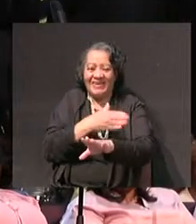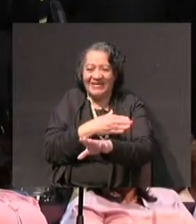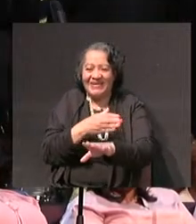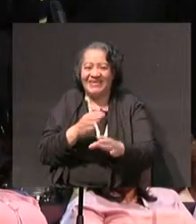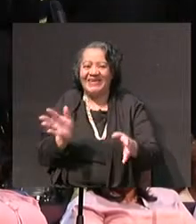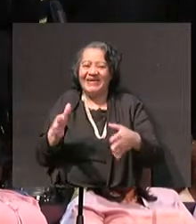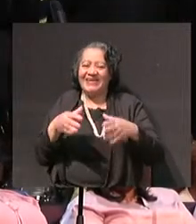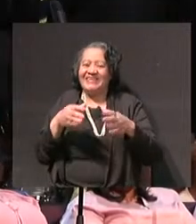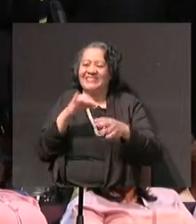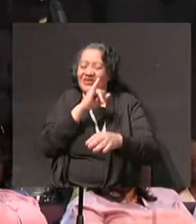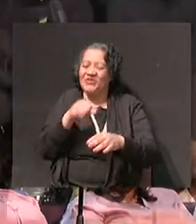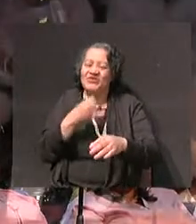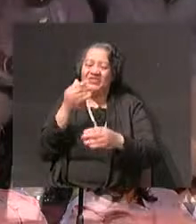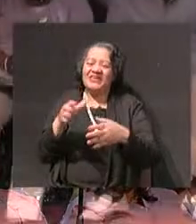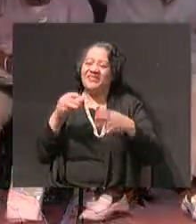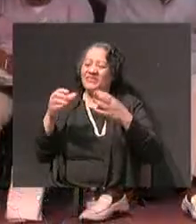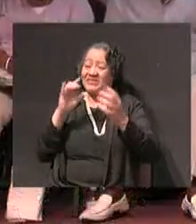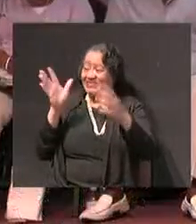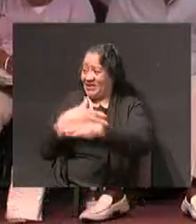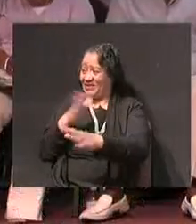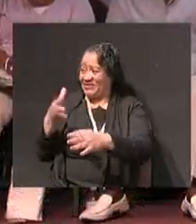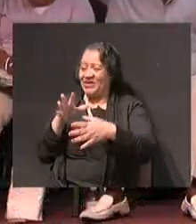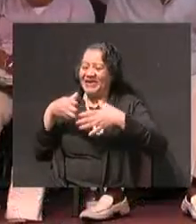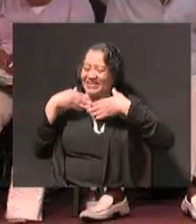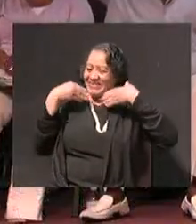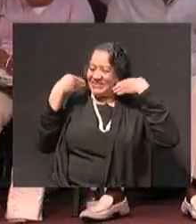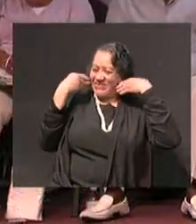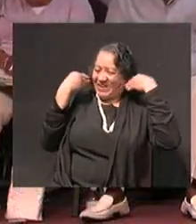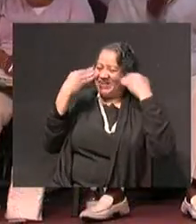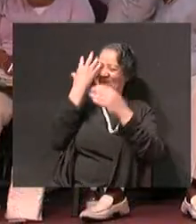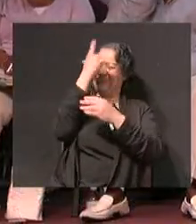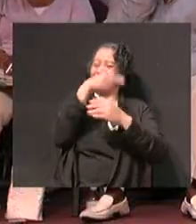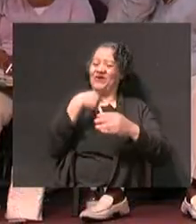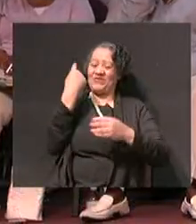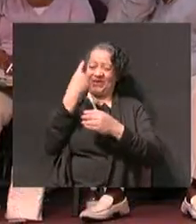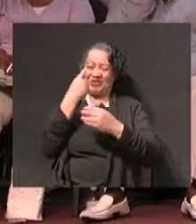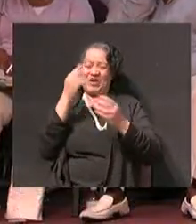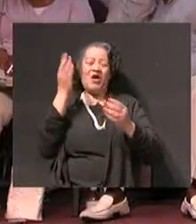Smile in your face. How many of you know that?